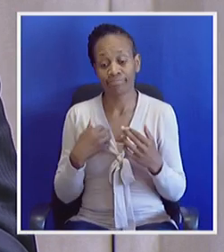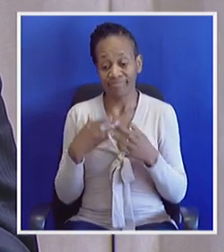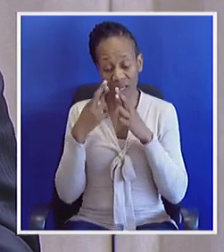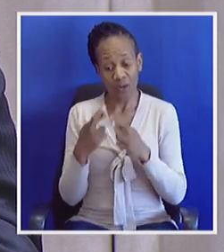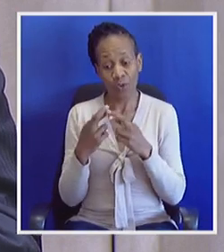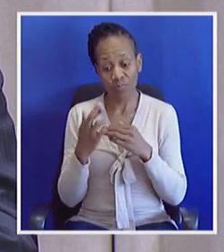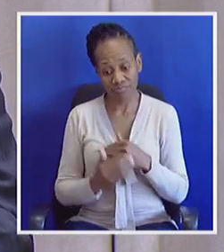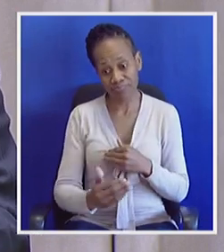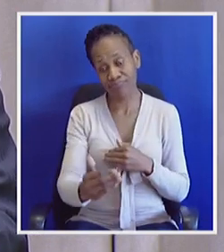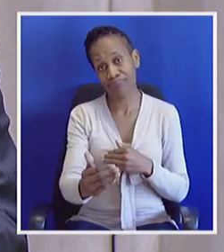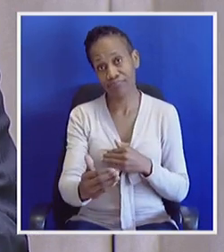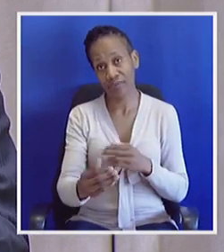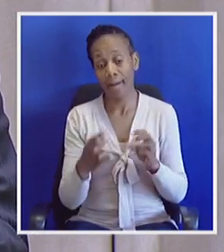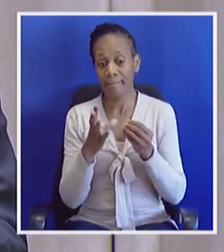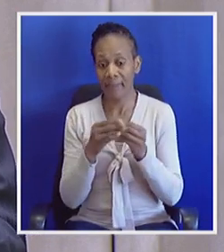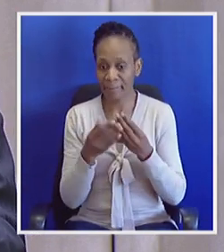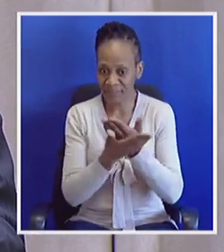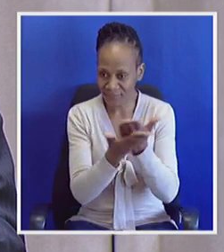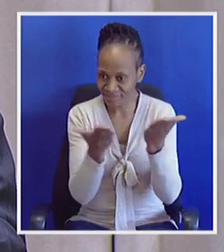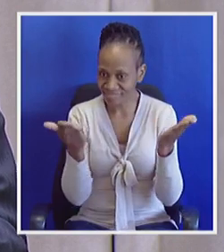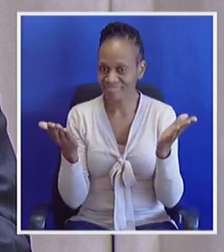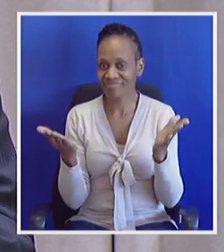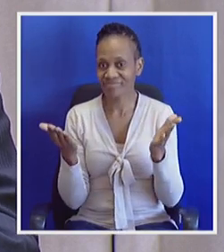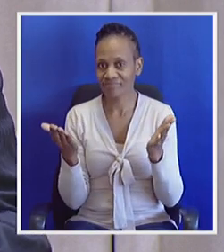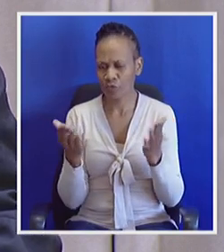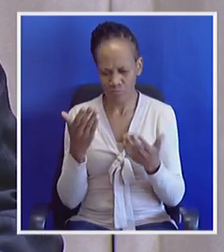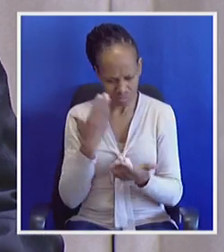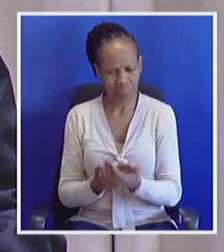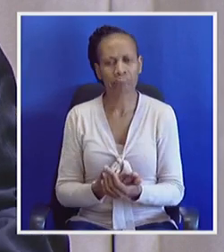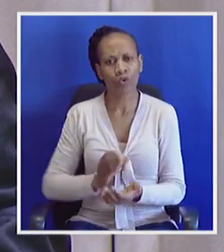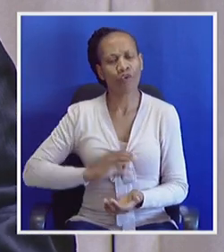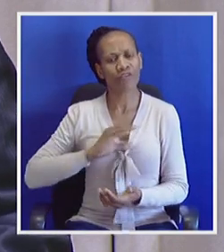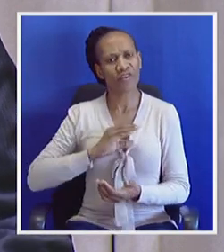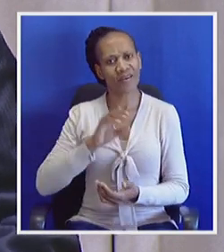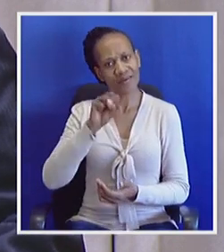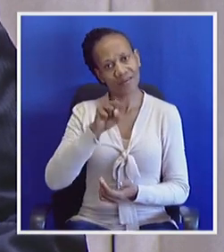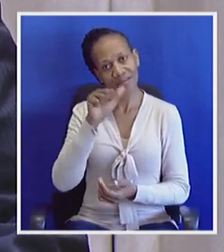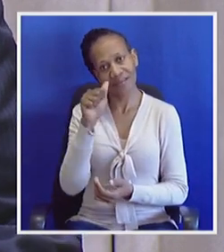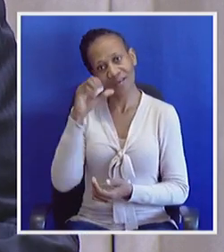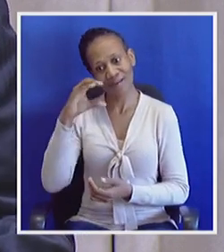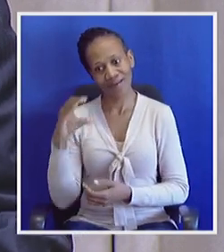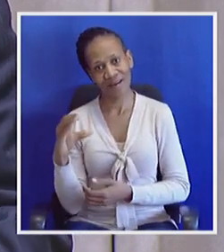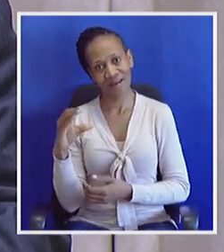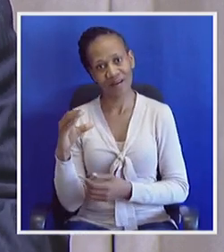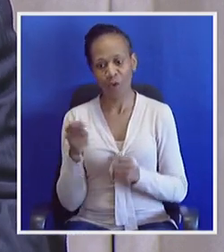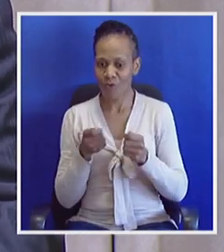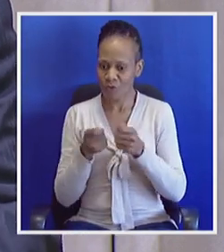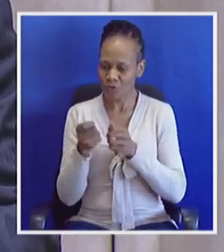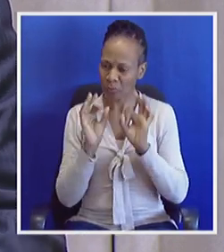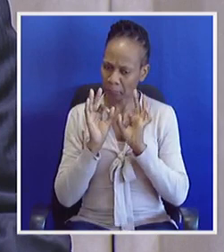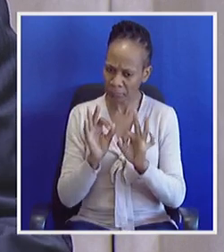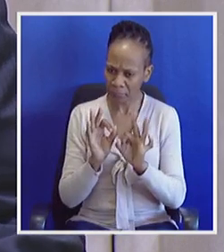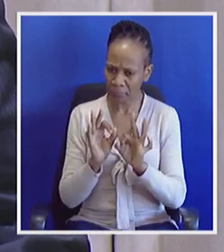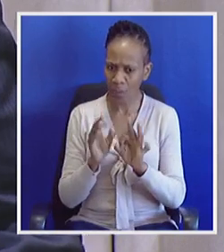that honorable members will share our confidence that SANAC is well-governed and